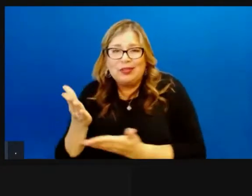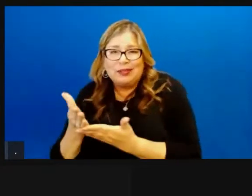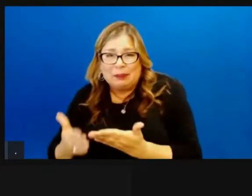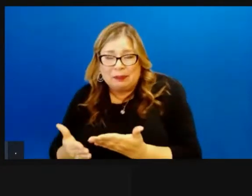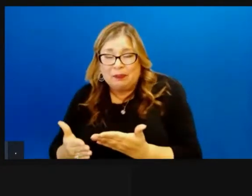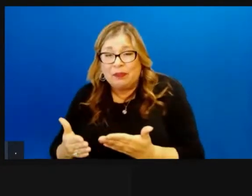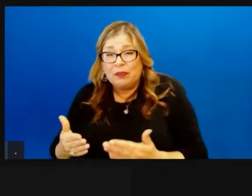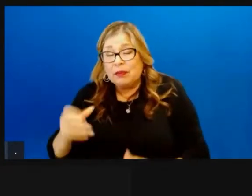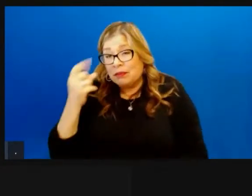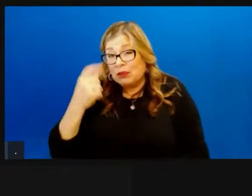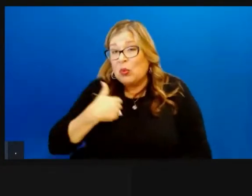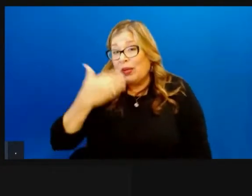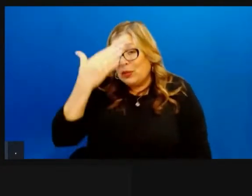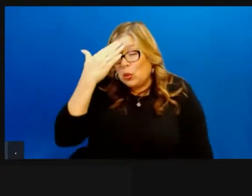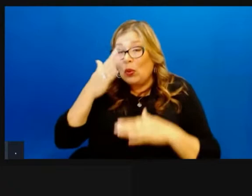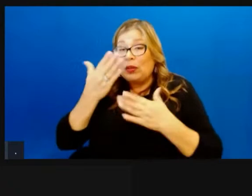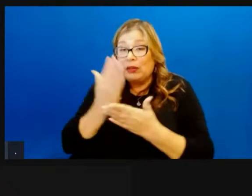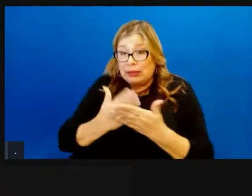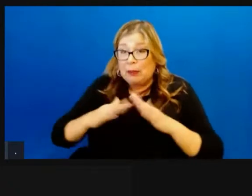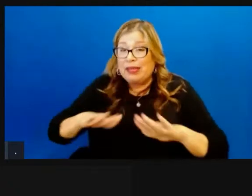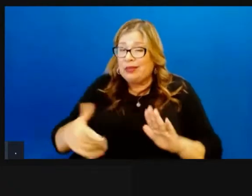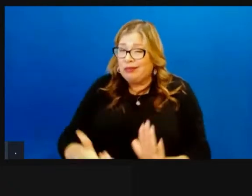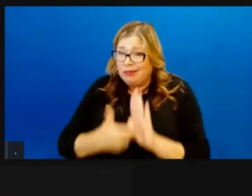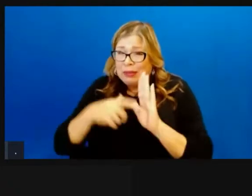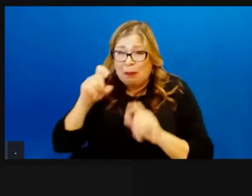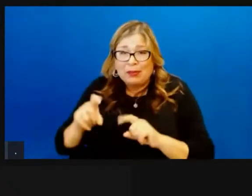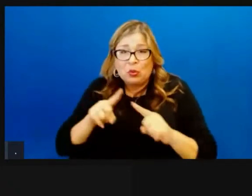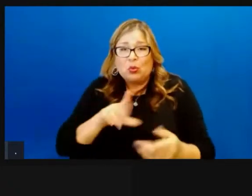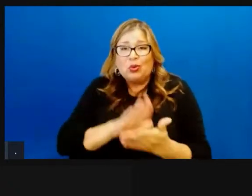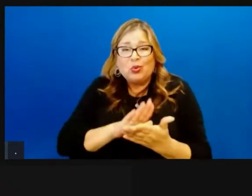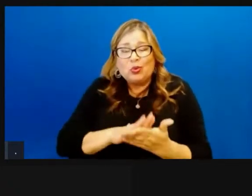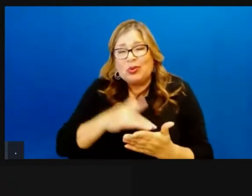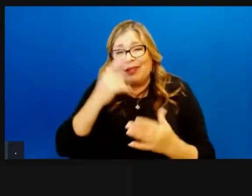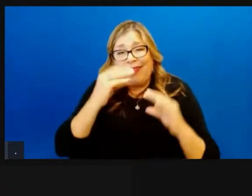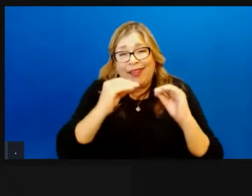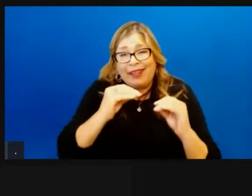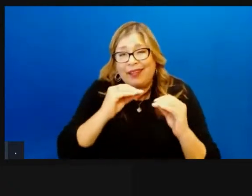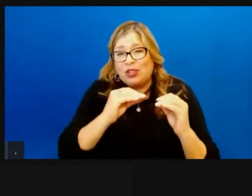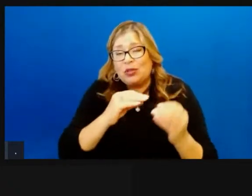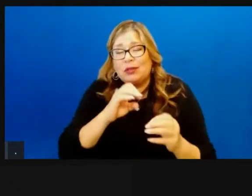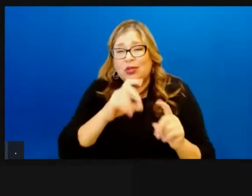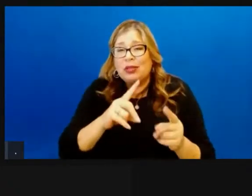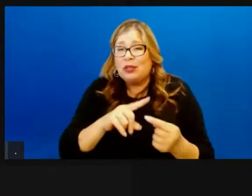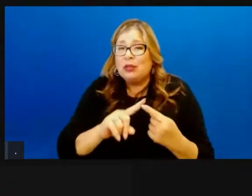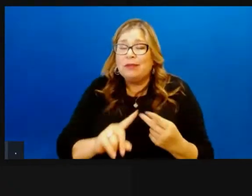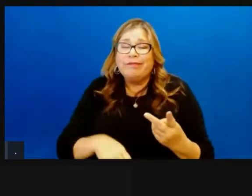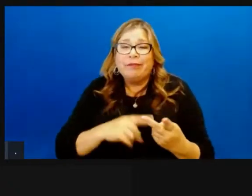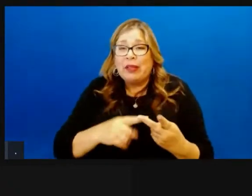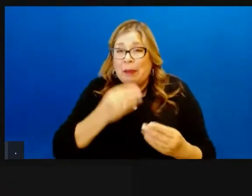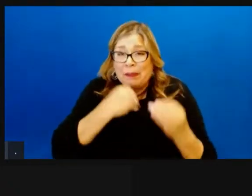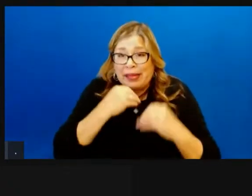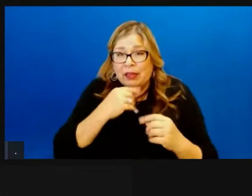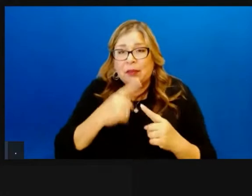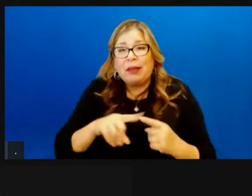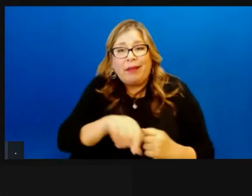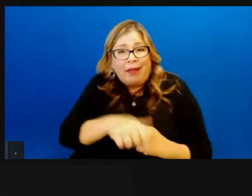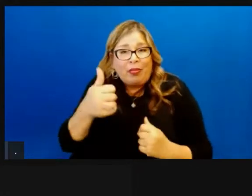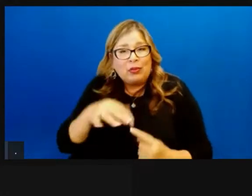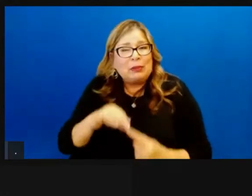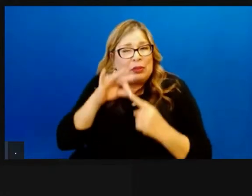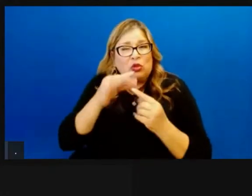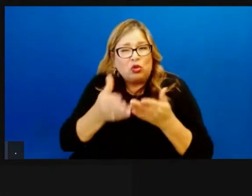their education, they get their meals, they get other important services. Those are young kids with